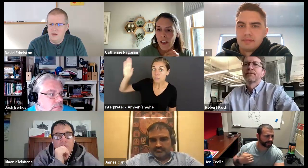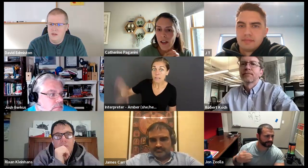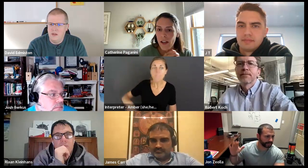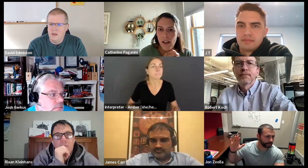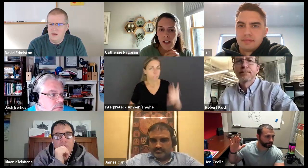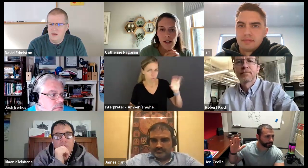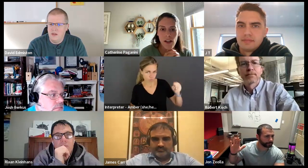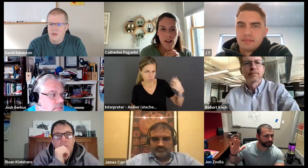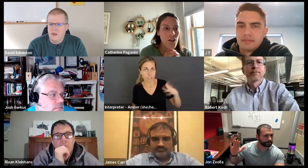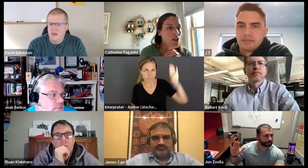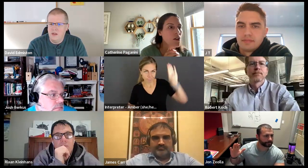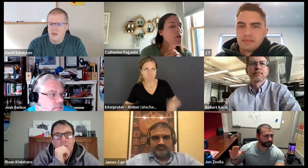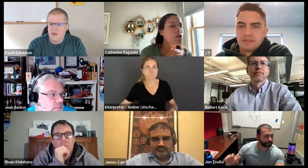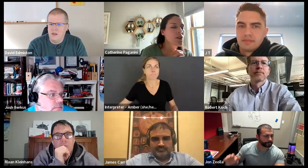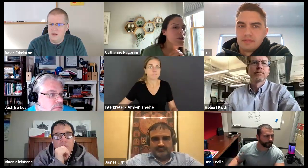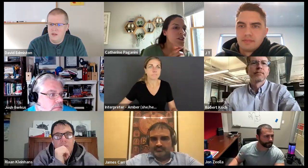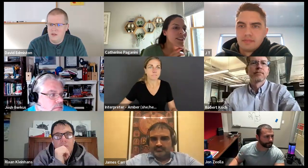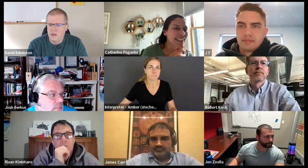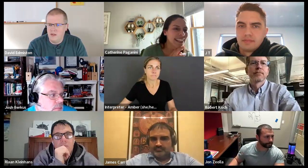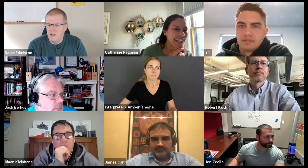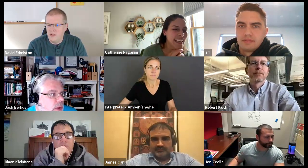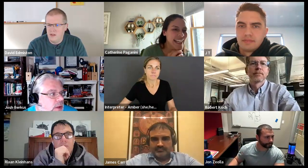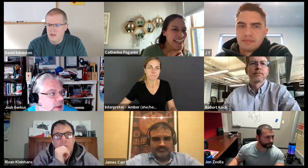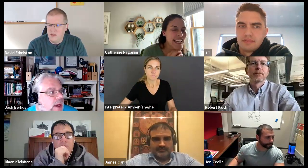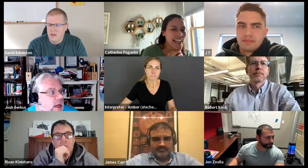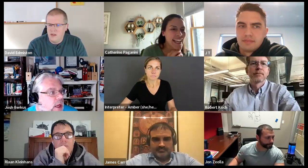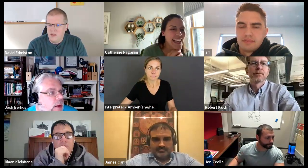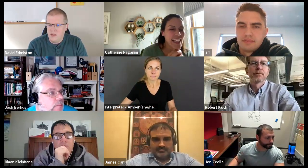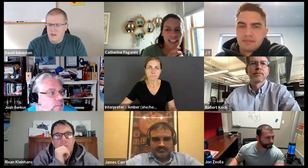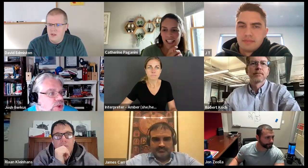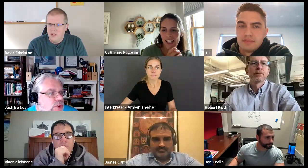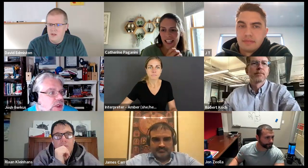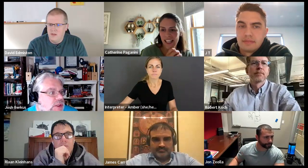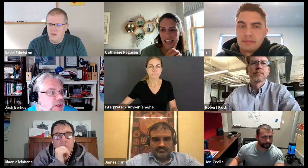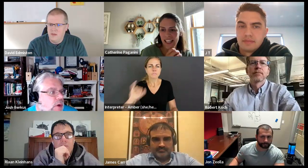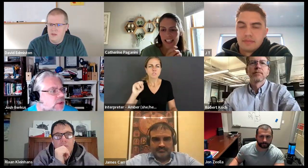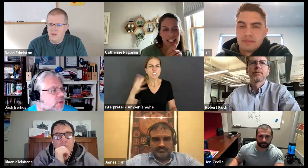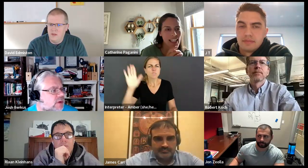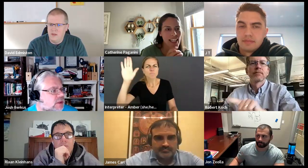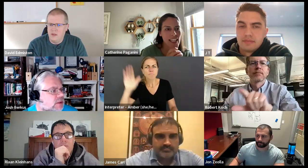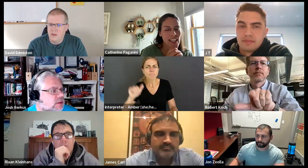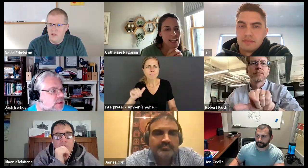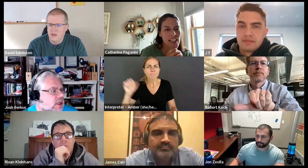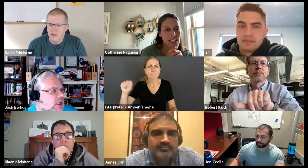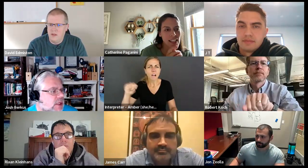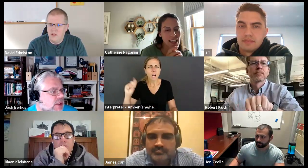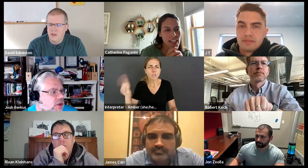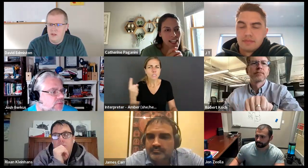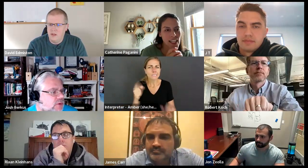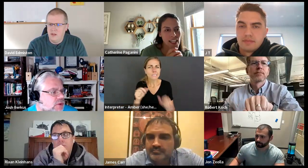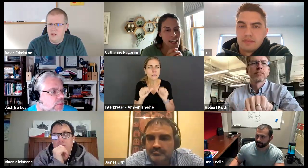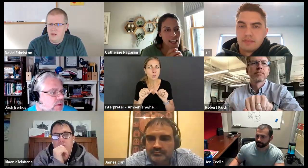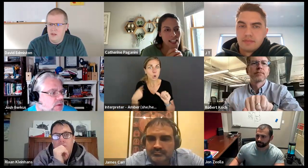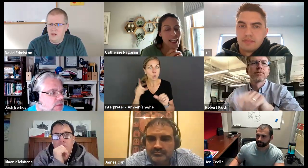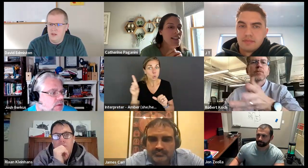Josh has his hand up. Oh, sorry, Josh. Yeah. Just to continue, do we have a dedicated Slack